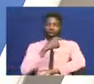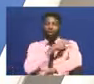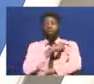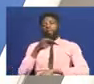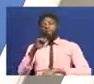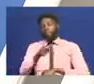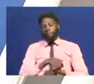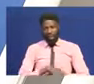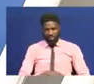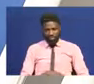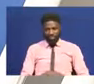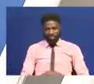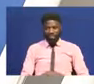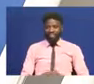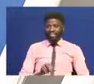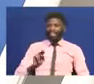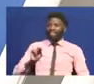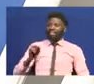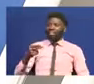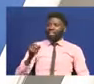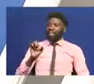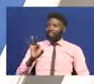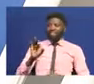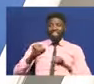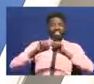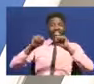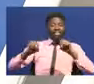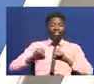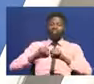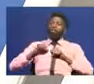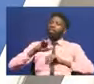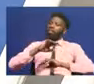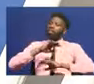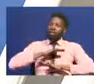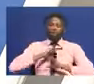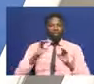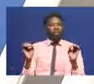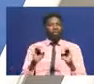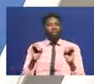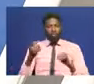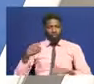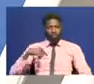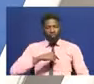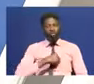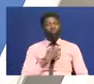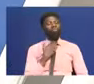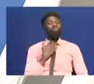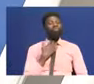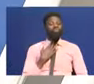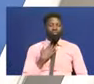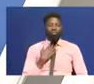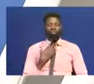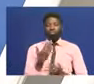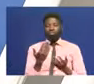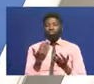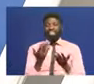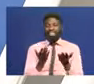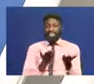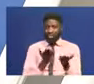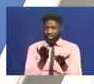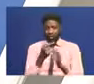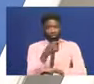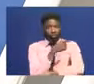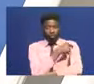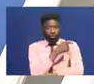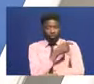because it is not an efficient way to be able to provide healthcare services, because we want healthcare services to be pre-financed. Mm-hmm. At the point of service, it